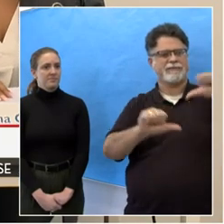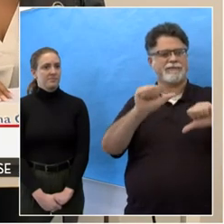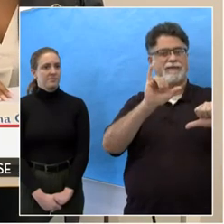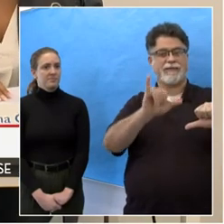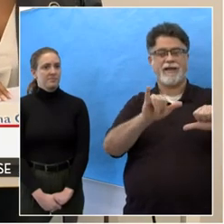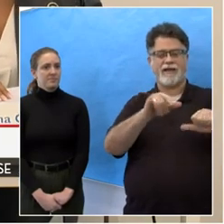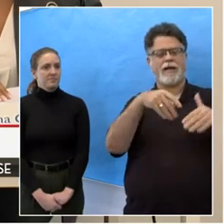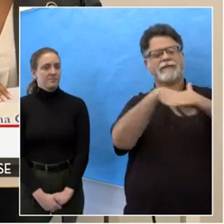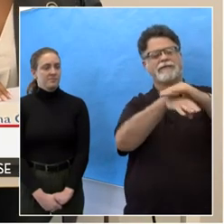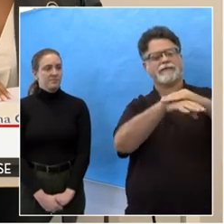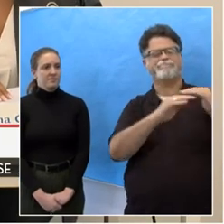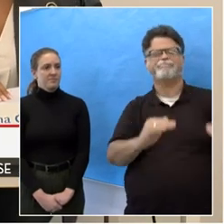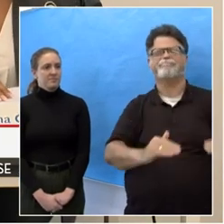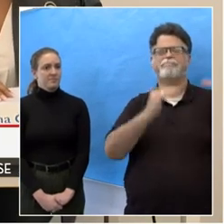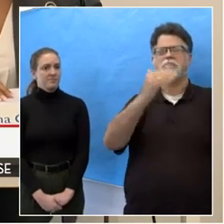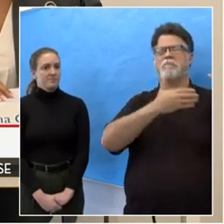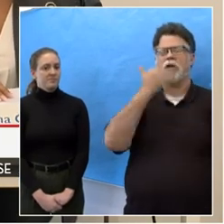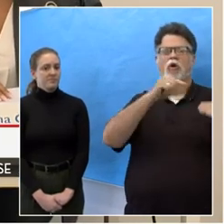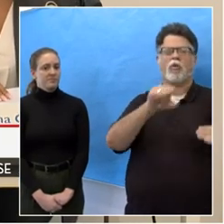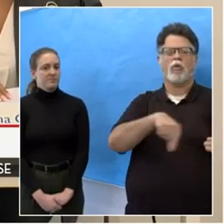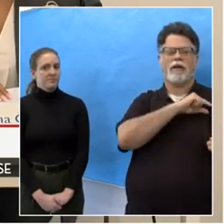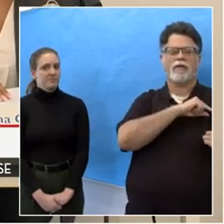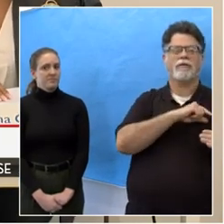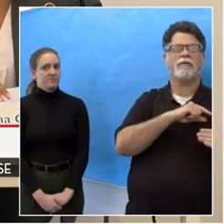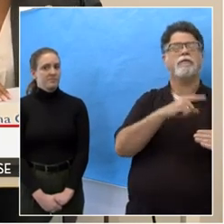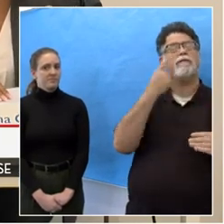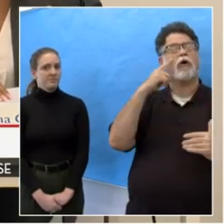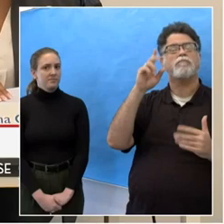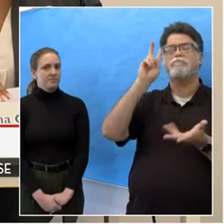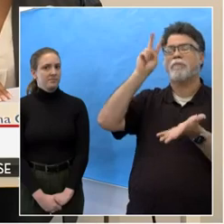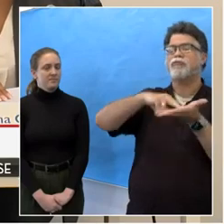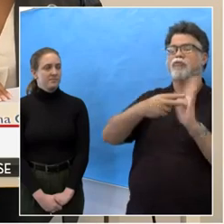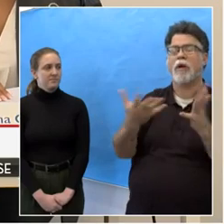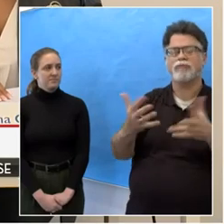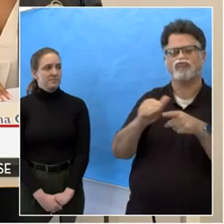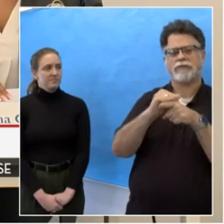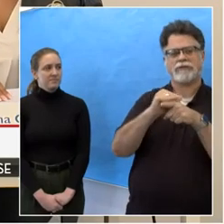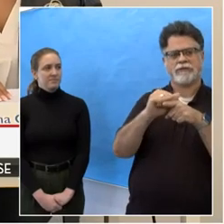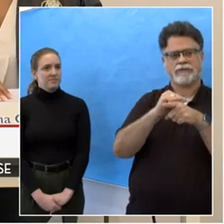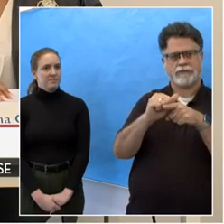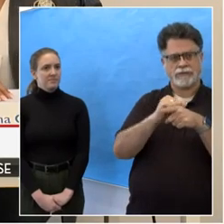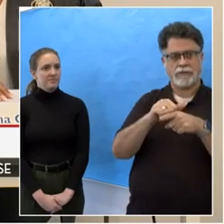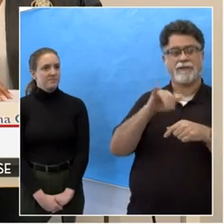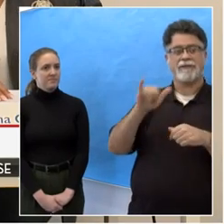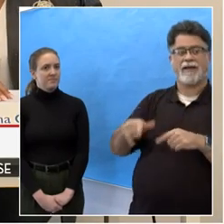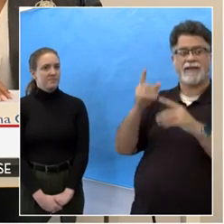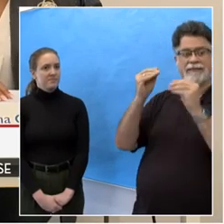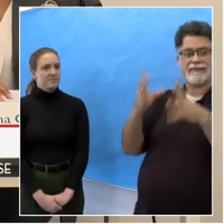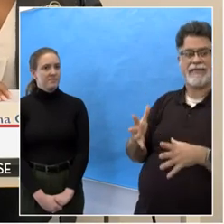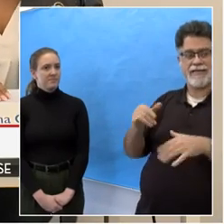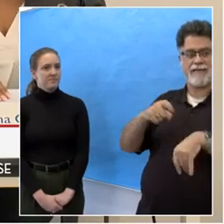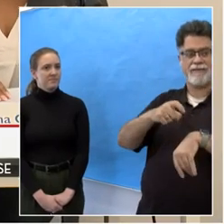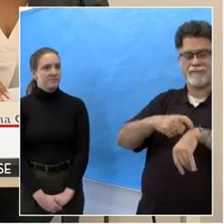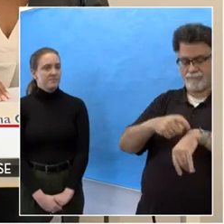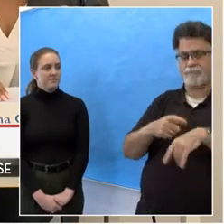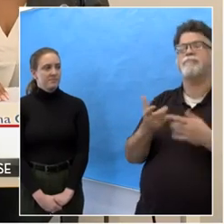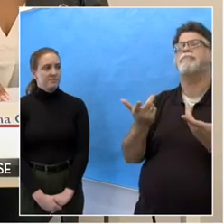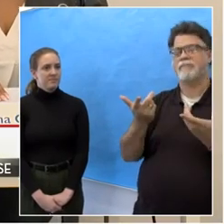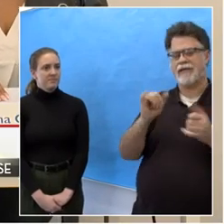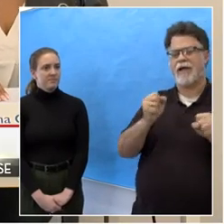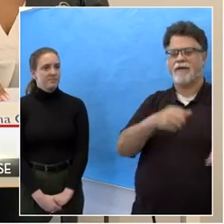training. And we work to ensure that our teachers have the time to take those trainings and that they receive compensation when they do